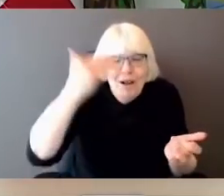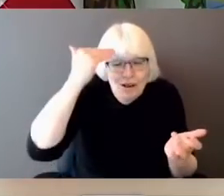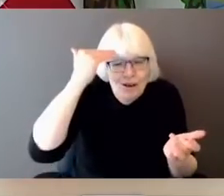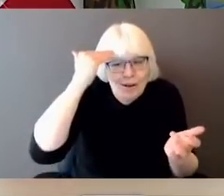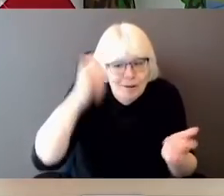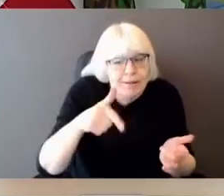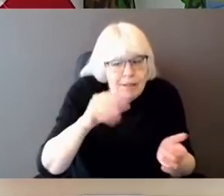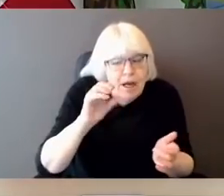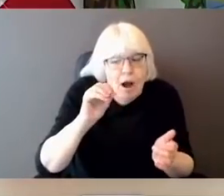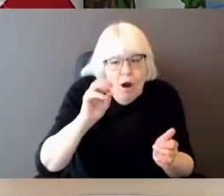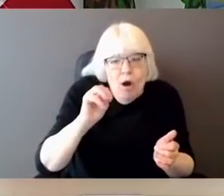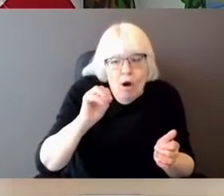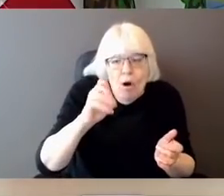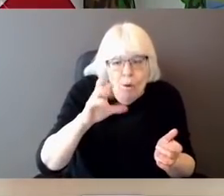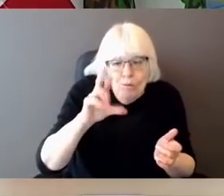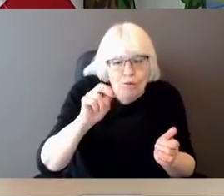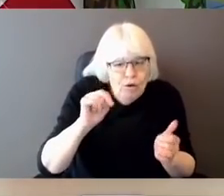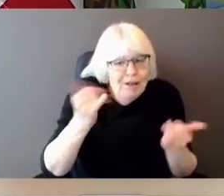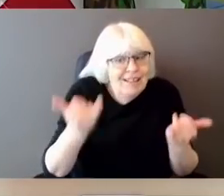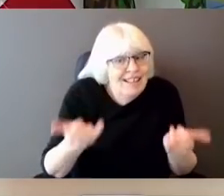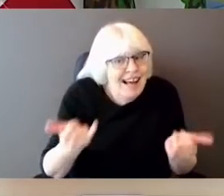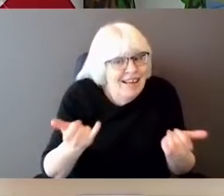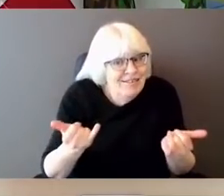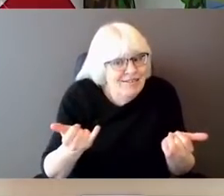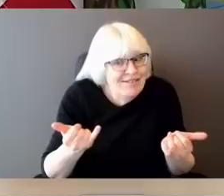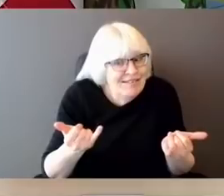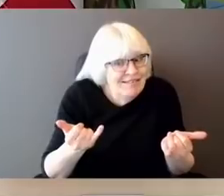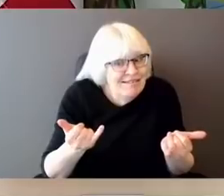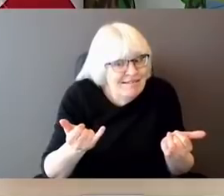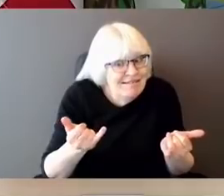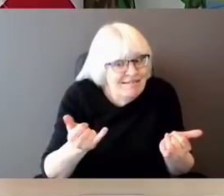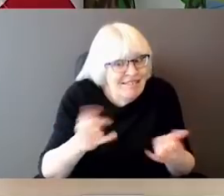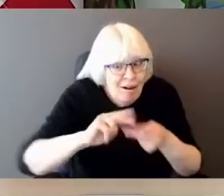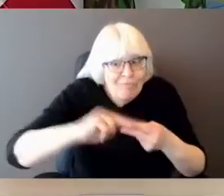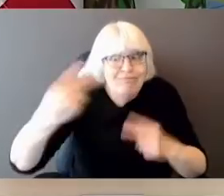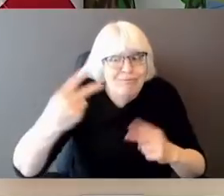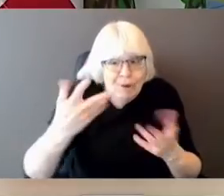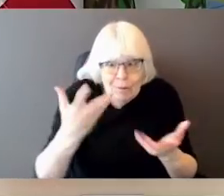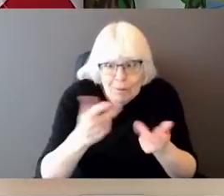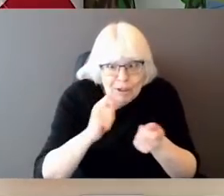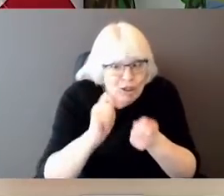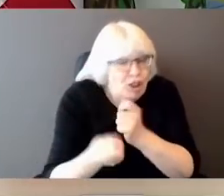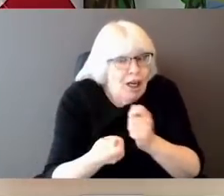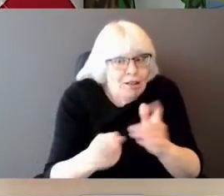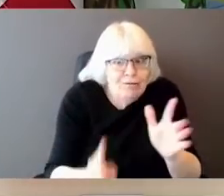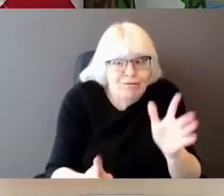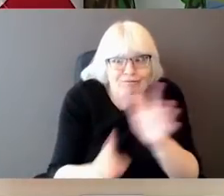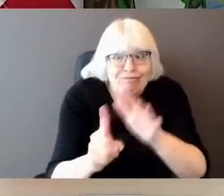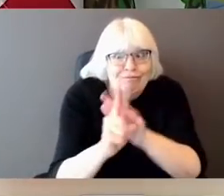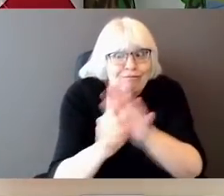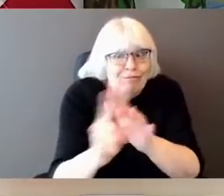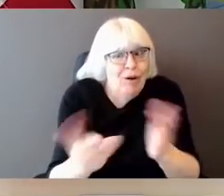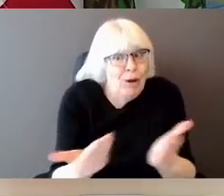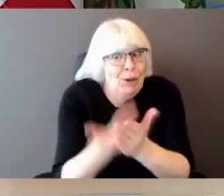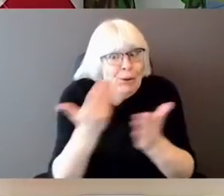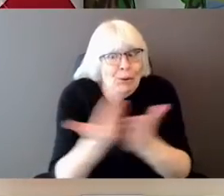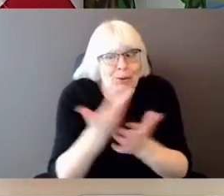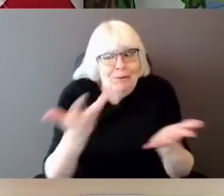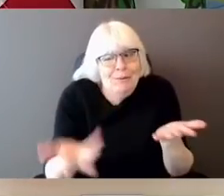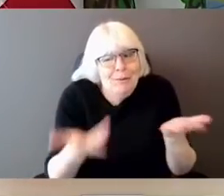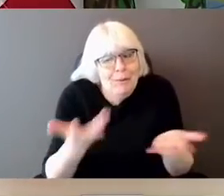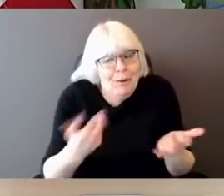regards to the epidemiology around the variants that are circulating, that certainly would give us cause to reflect.